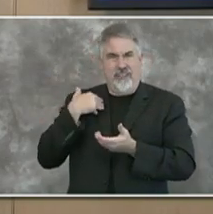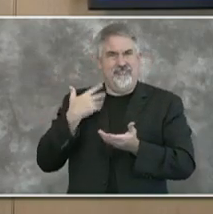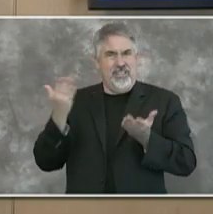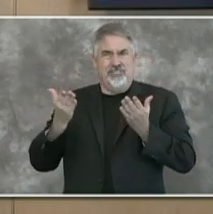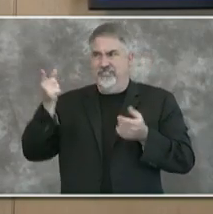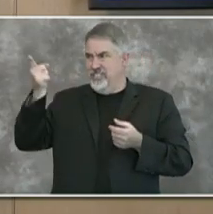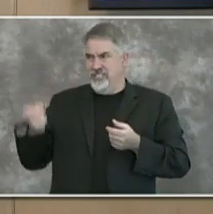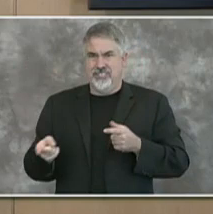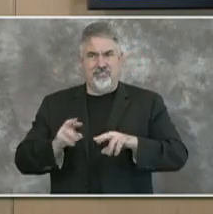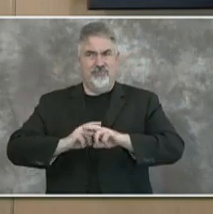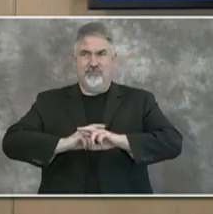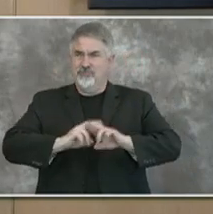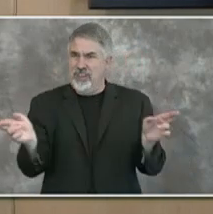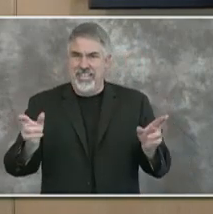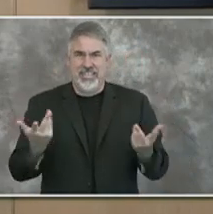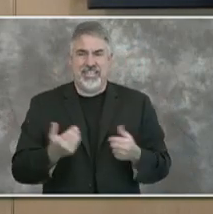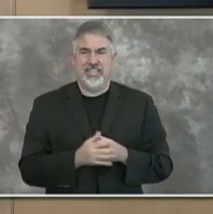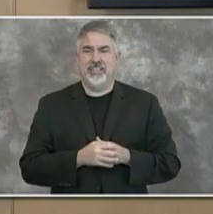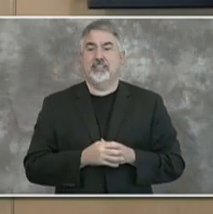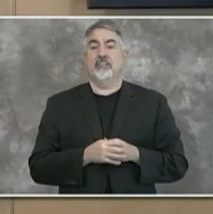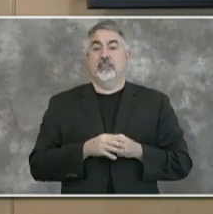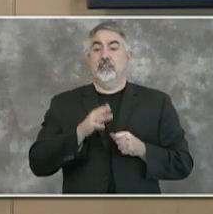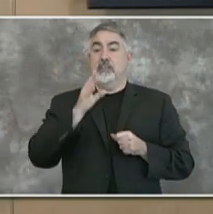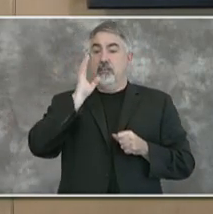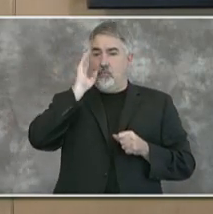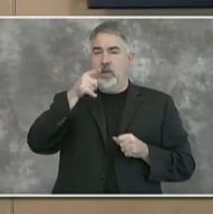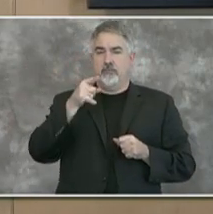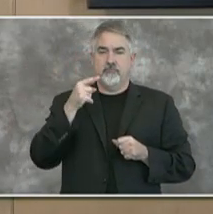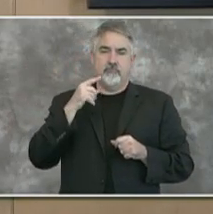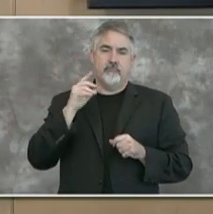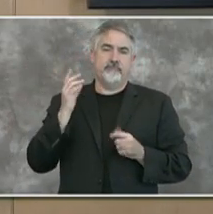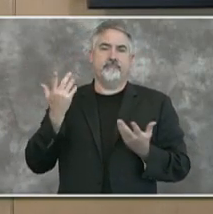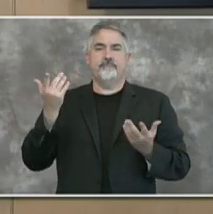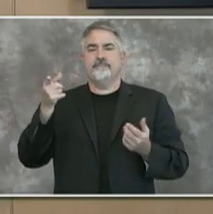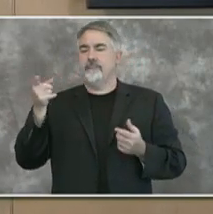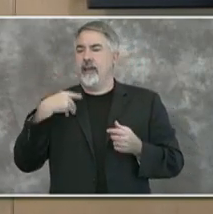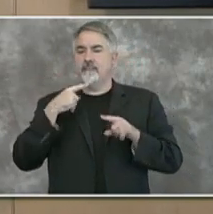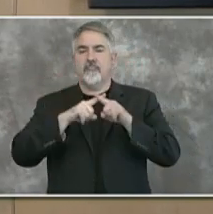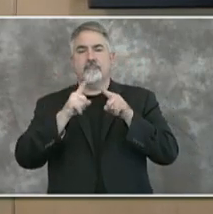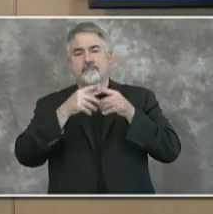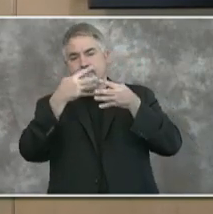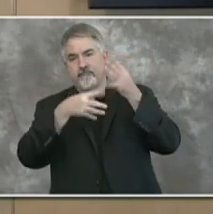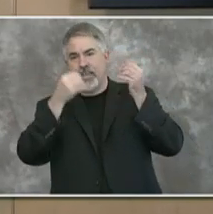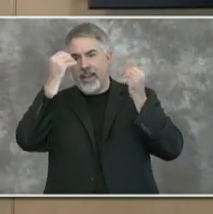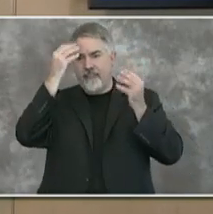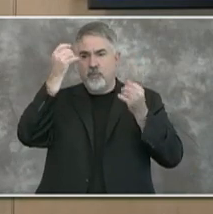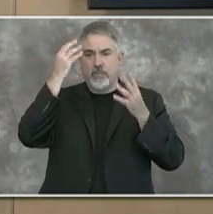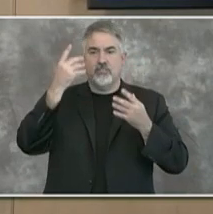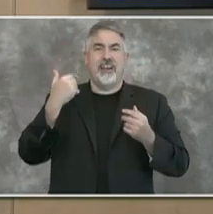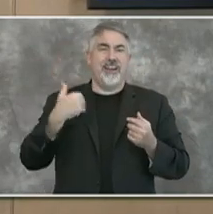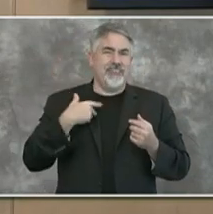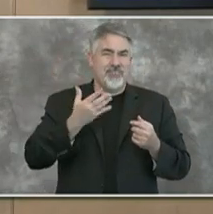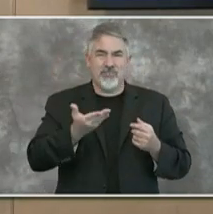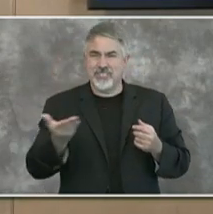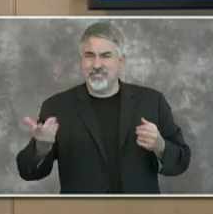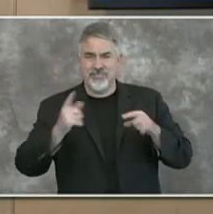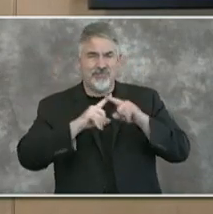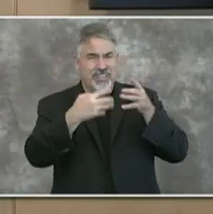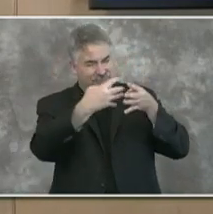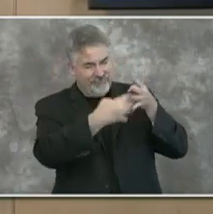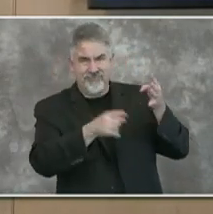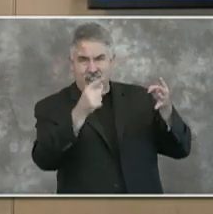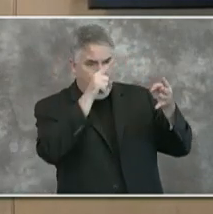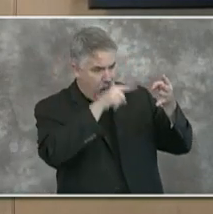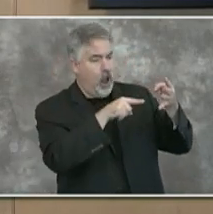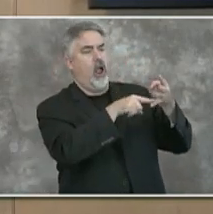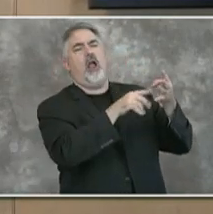who will listen part of our regular routines. There are now lots of resources, articles, brochures, etc., available, sending the